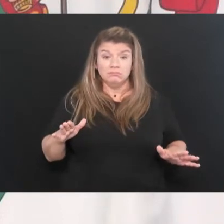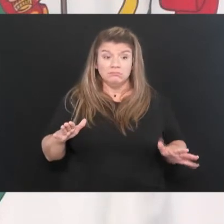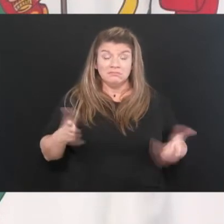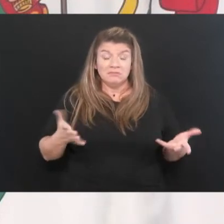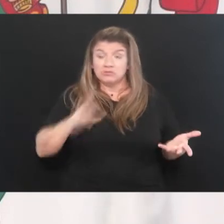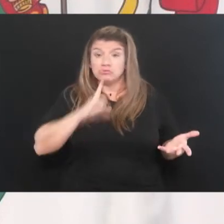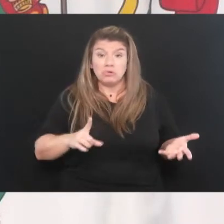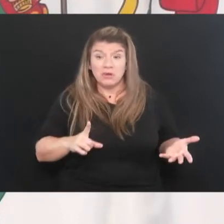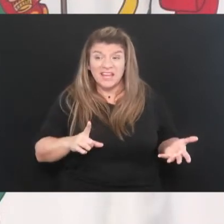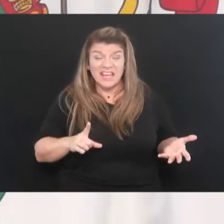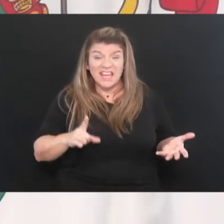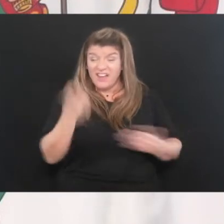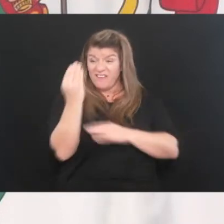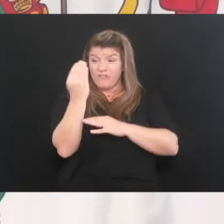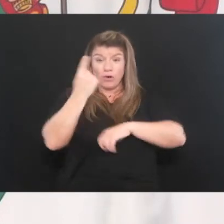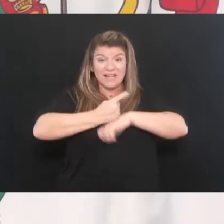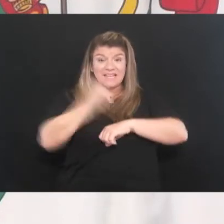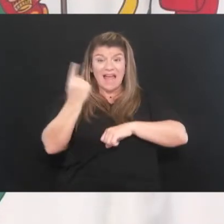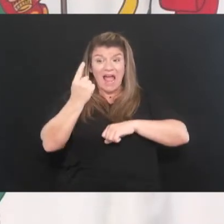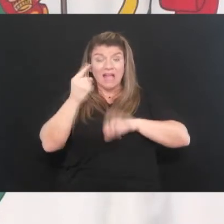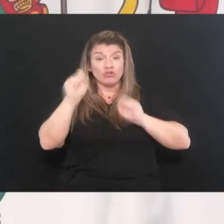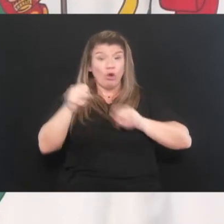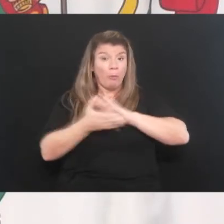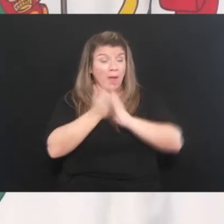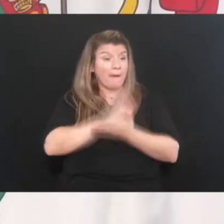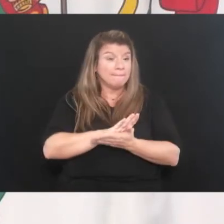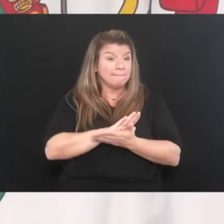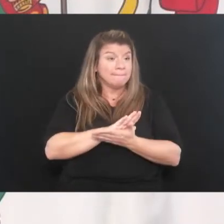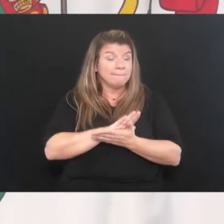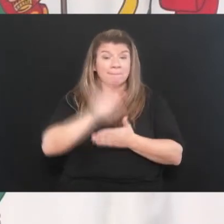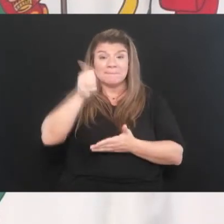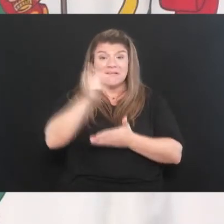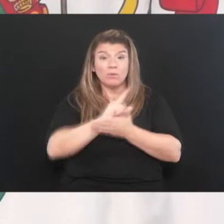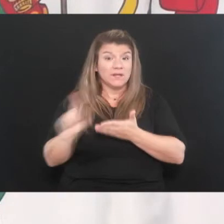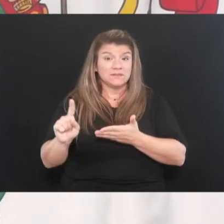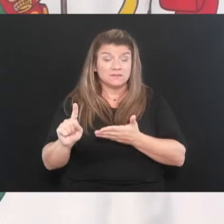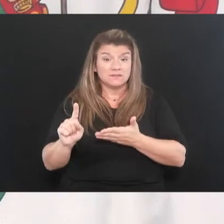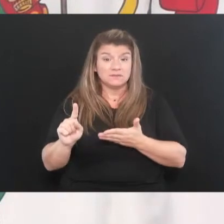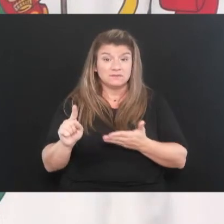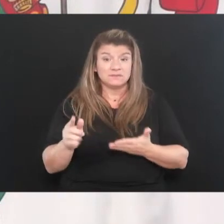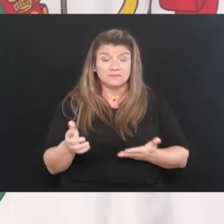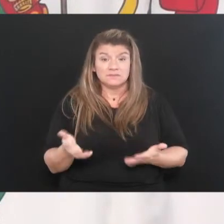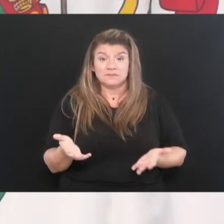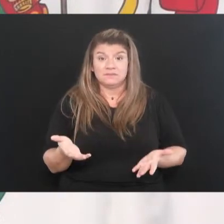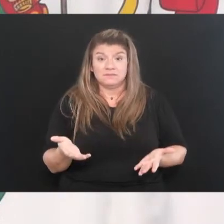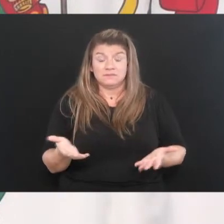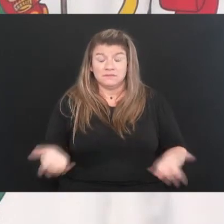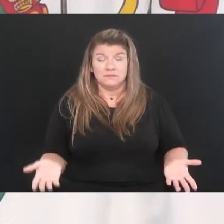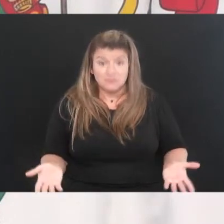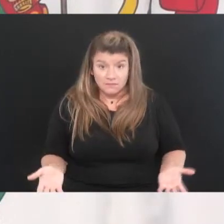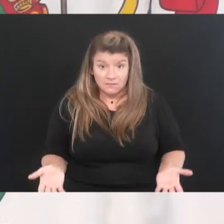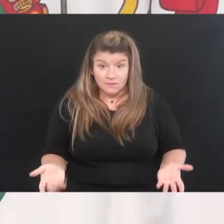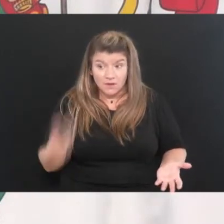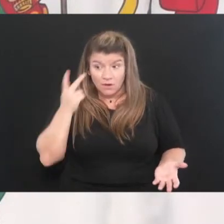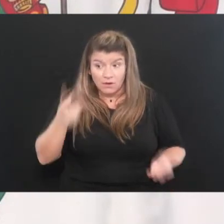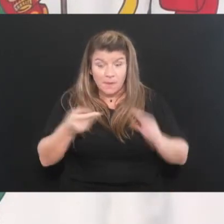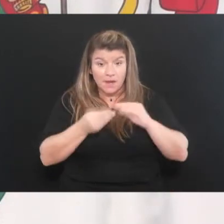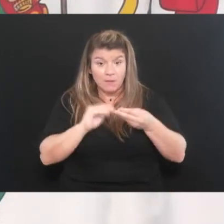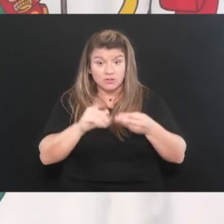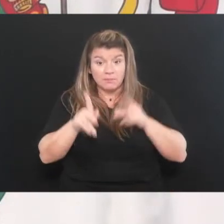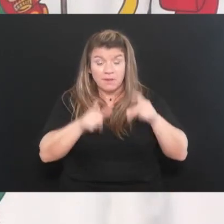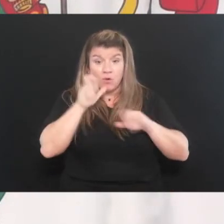and truly, if that 14 days turns into 10 weeks, just think of the numbers that are going to